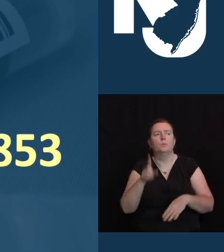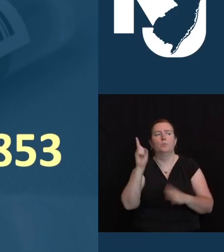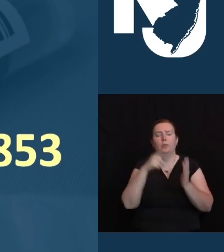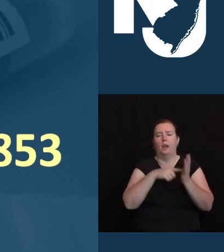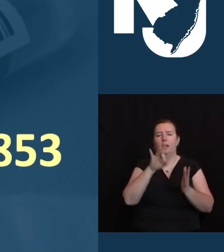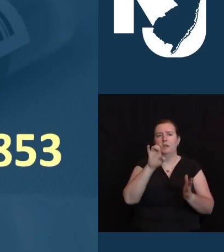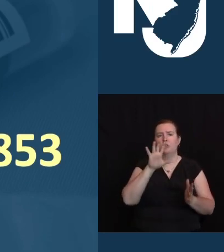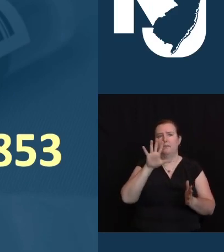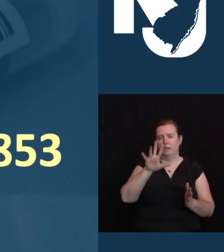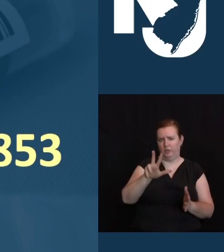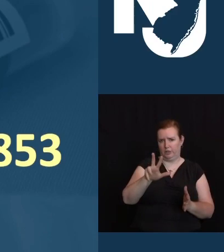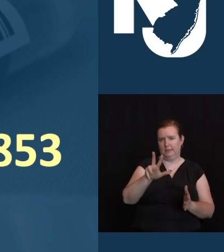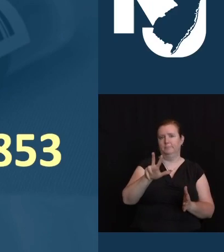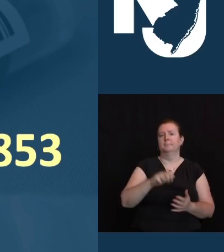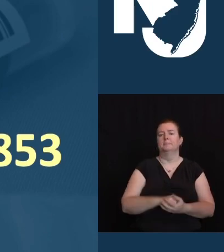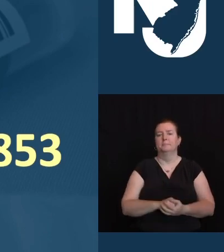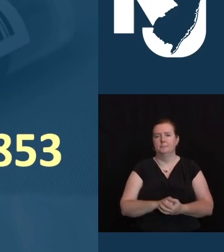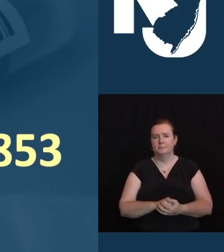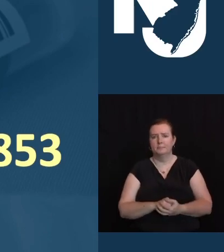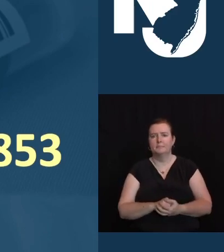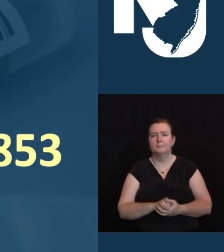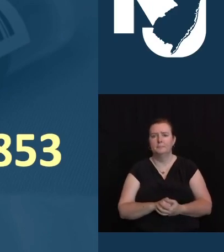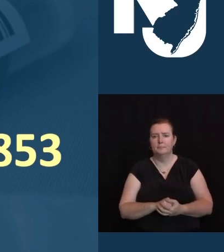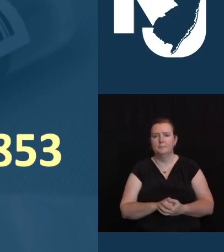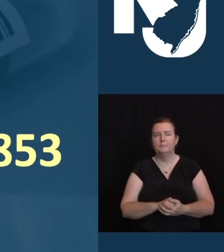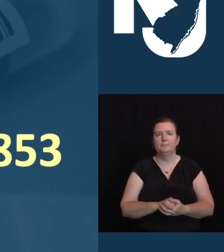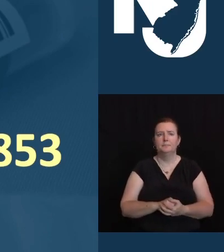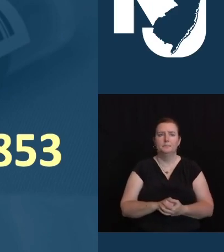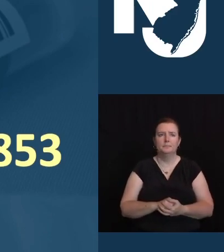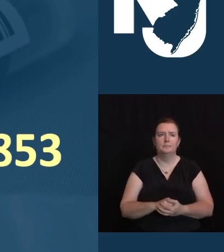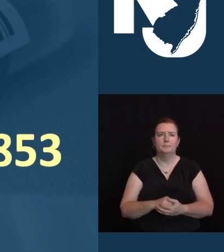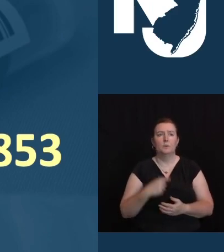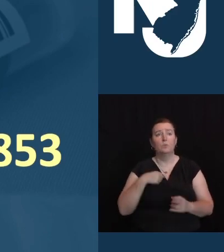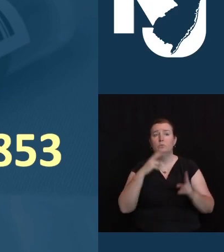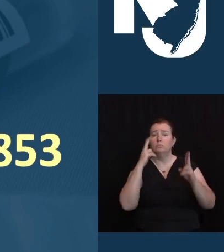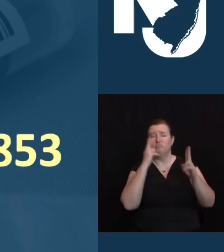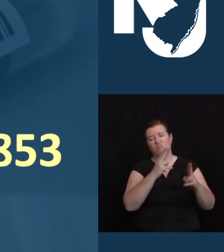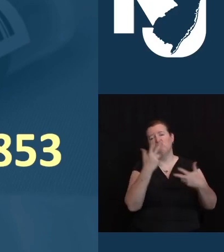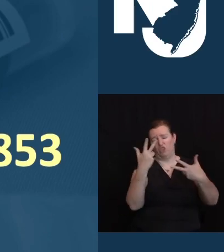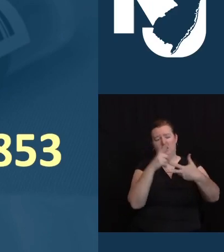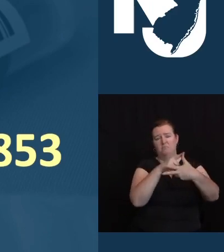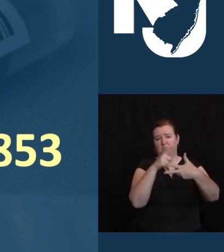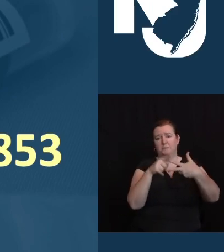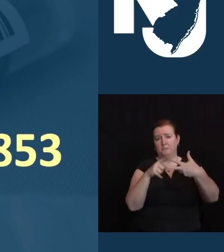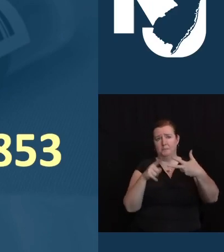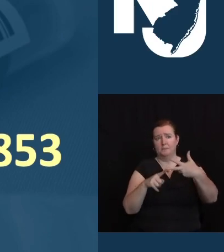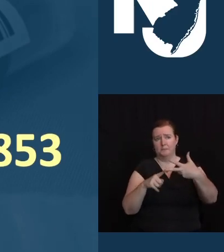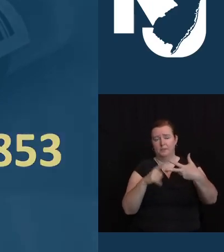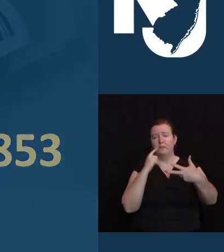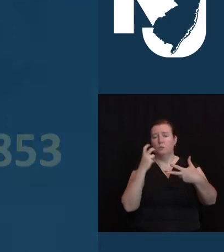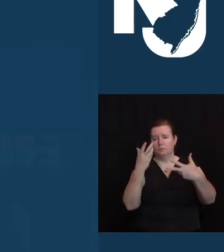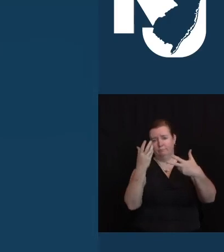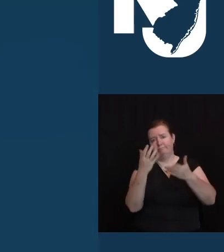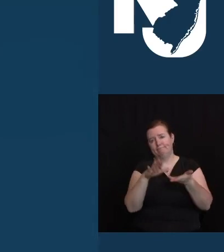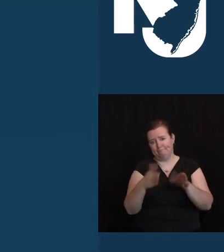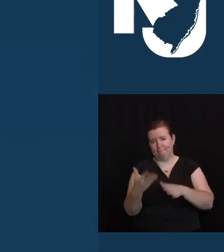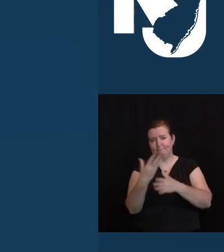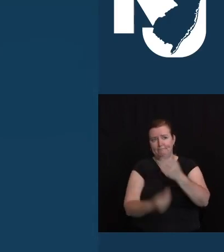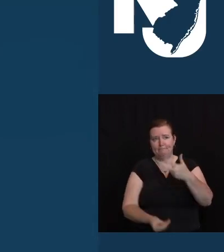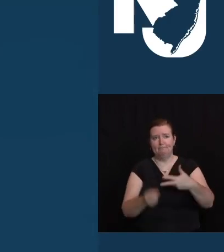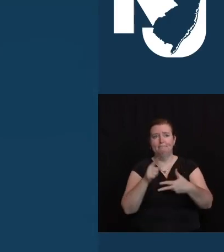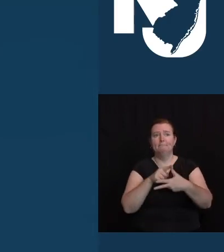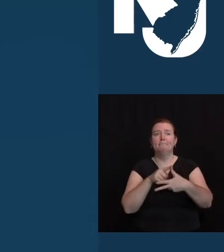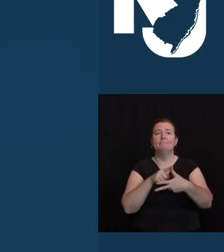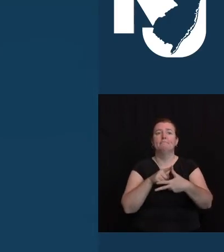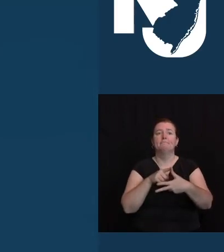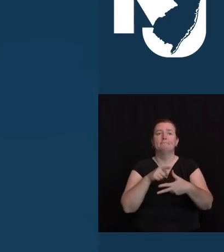1,853. And as we do every day, let's remember 3 more of the New Jerseyans we have lost to this pandemic. We begin